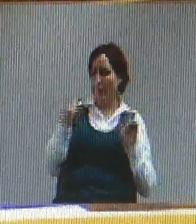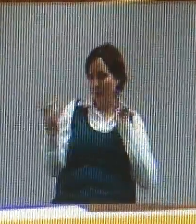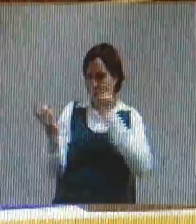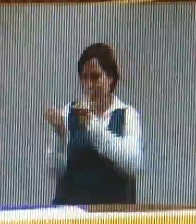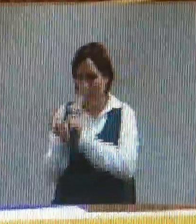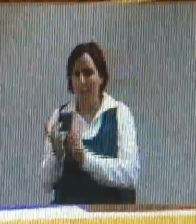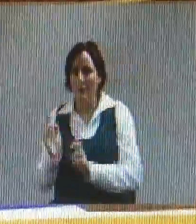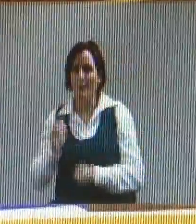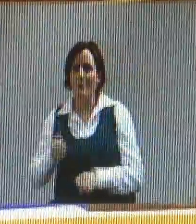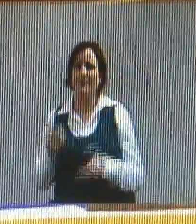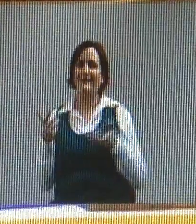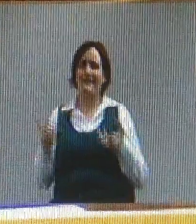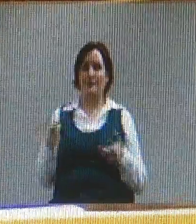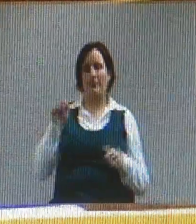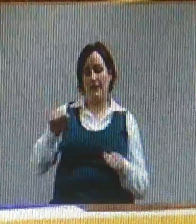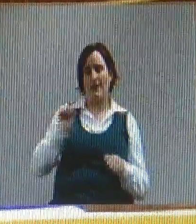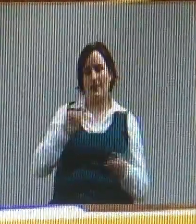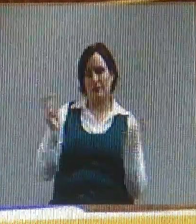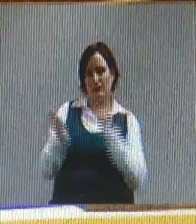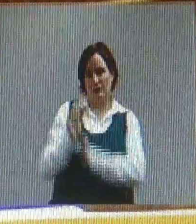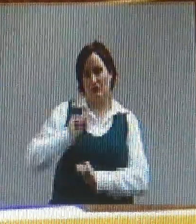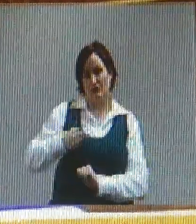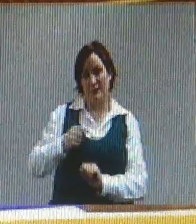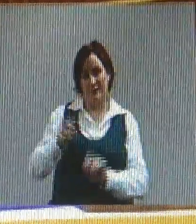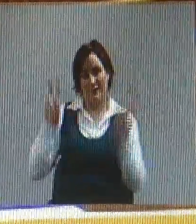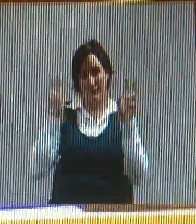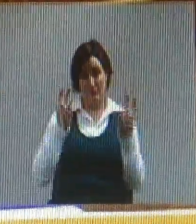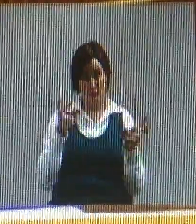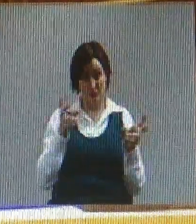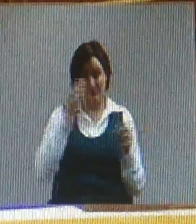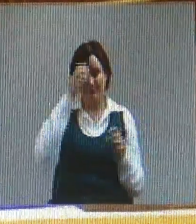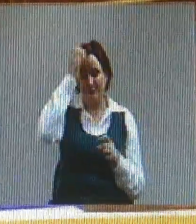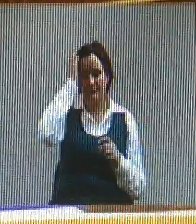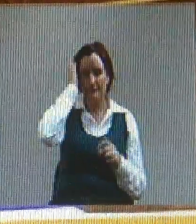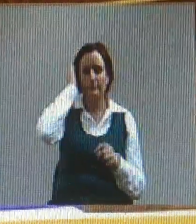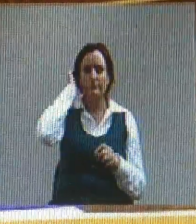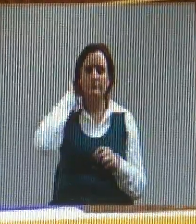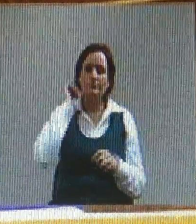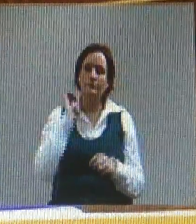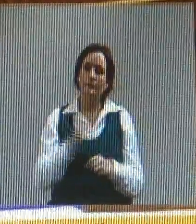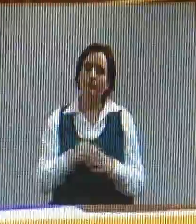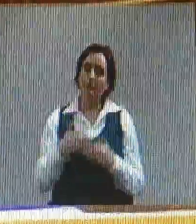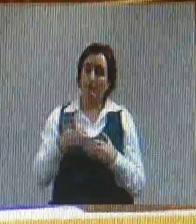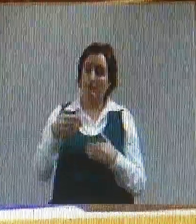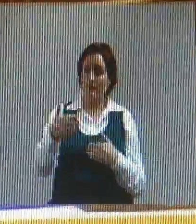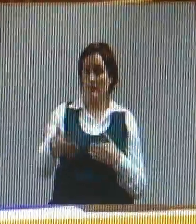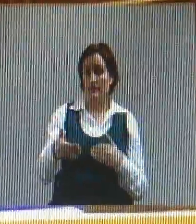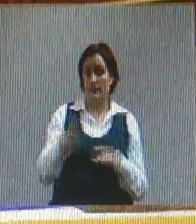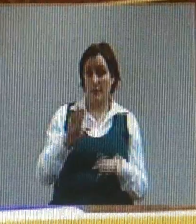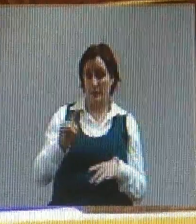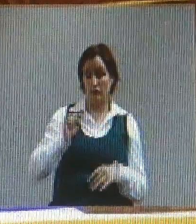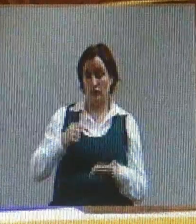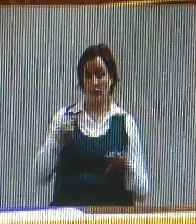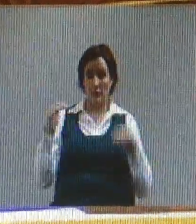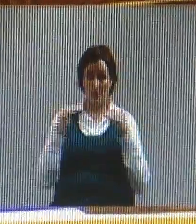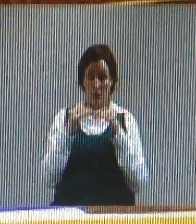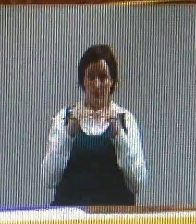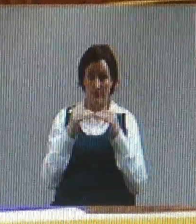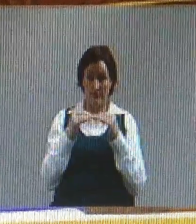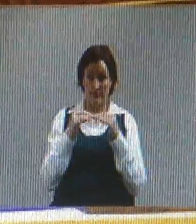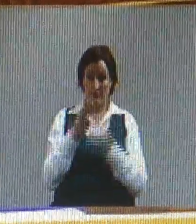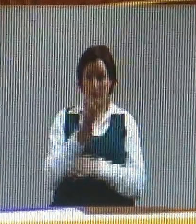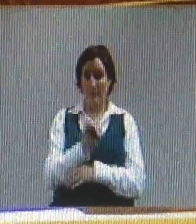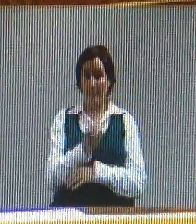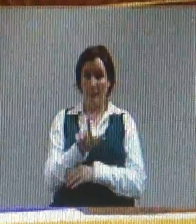gender landscape in South Africa. To conclude, the upcoming gender equality bill